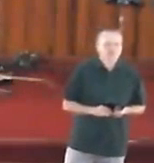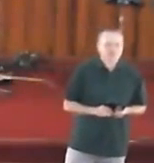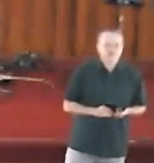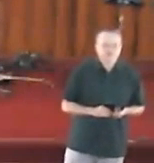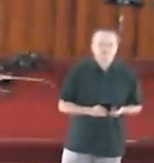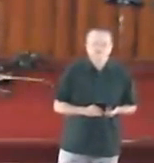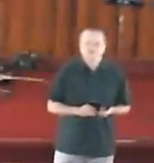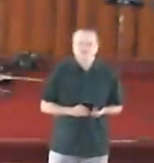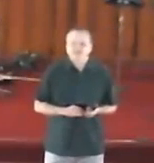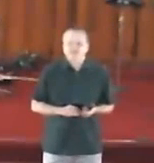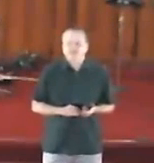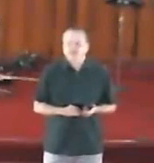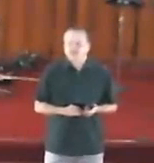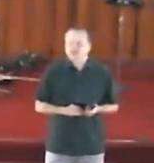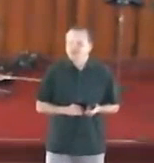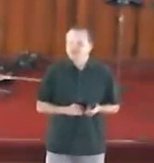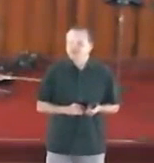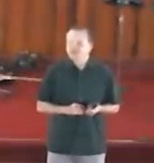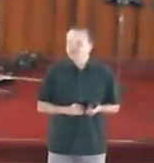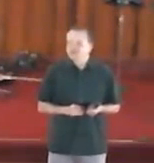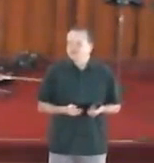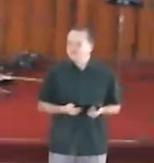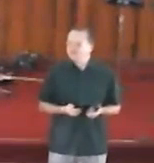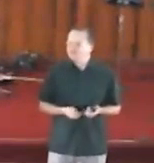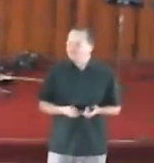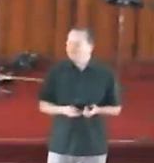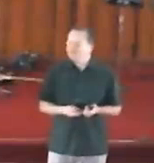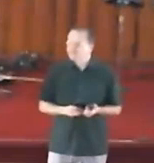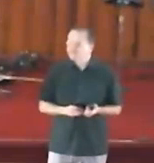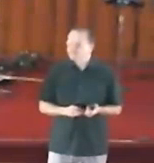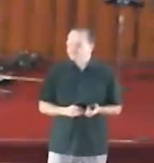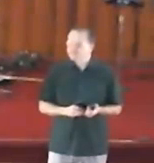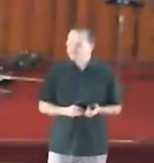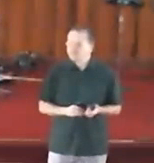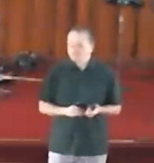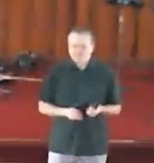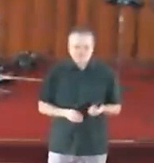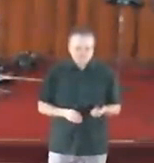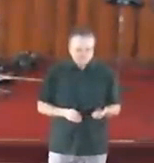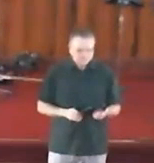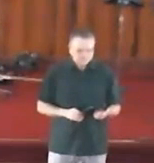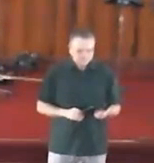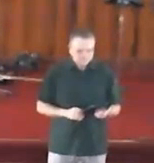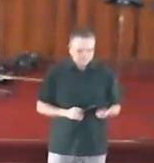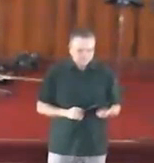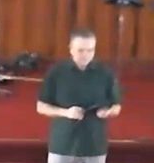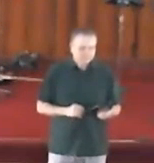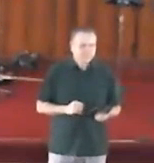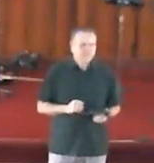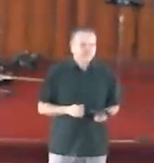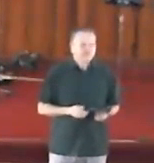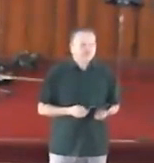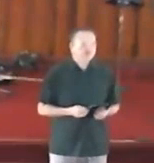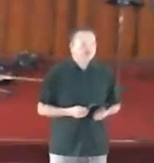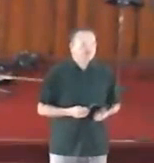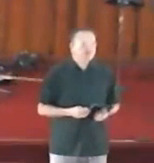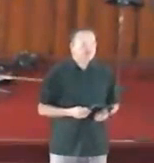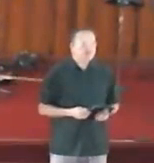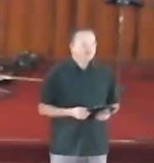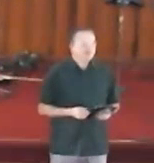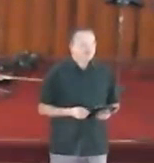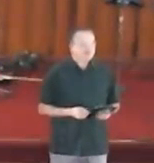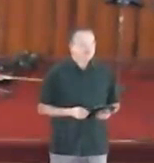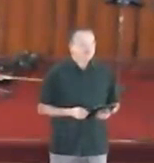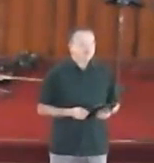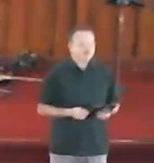You became imitators of us and of the Lord, for you welcomed the message in the midst of severe suffering with the joy given by